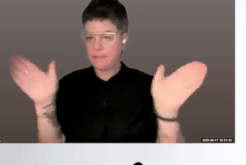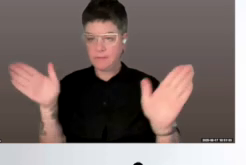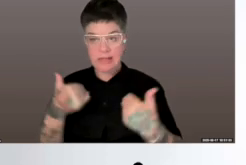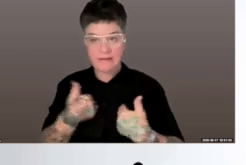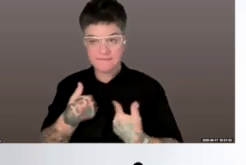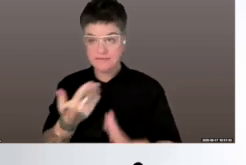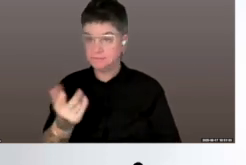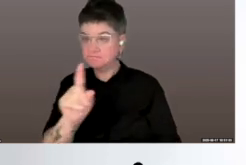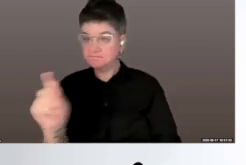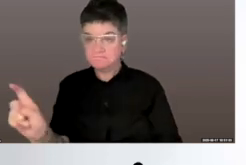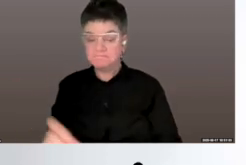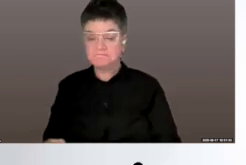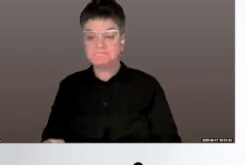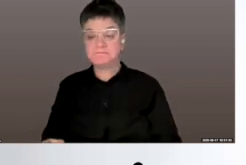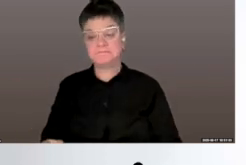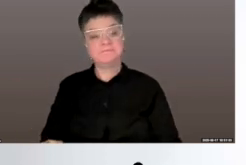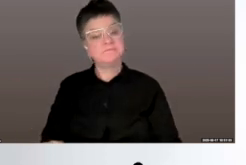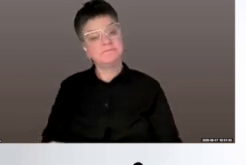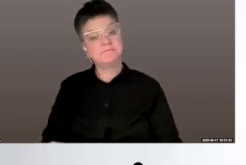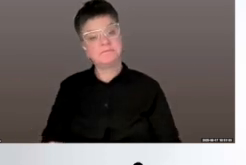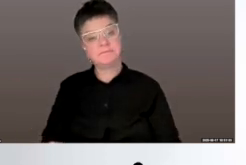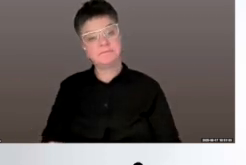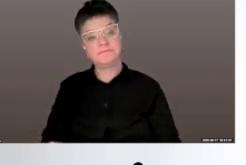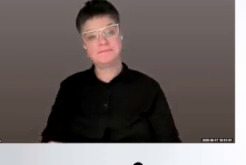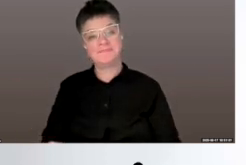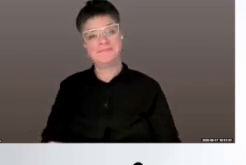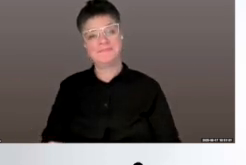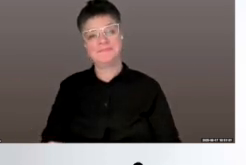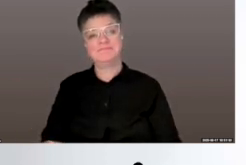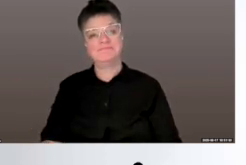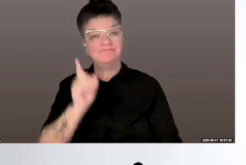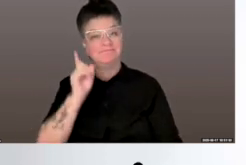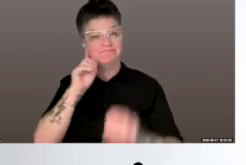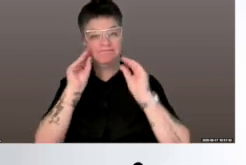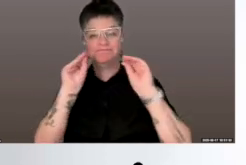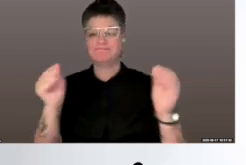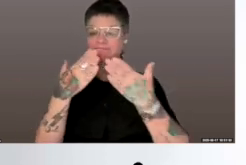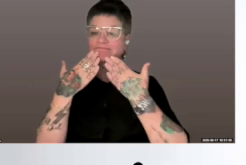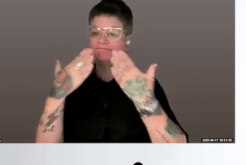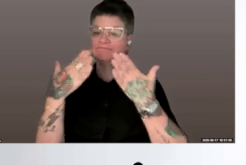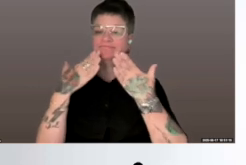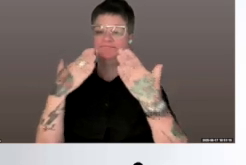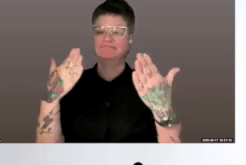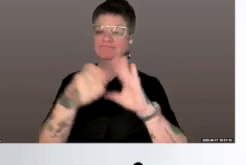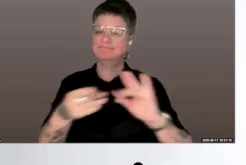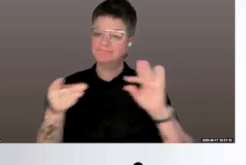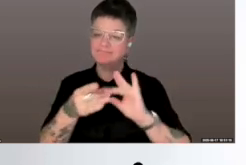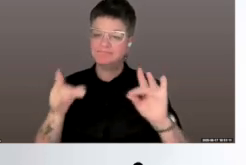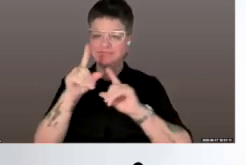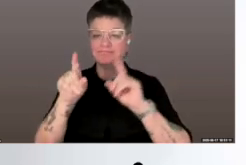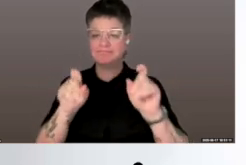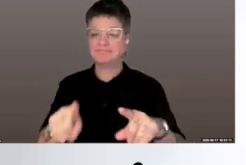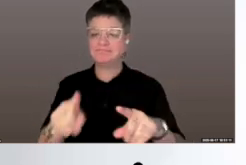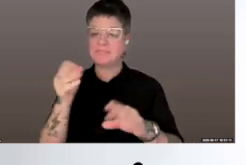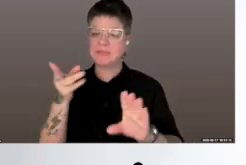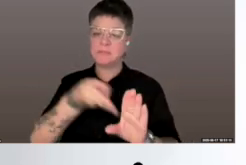transportation on a mobility event. We're opening up this last Q&A slide for any